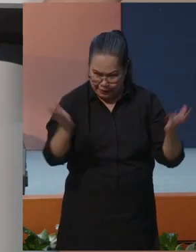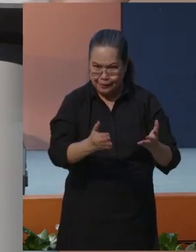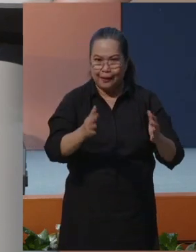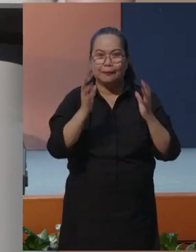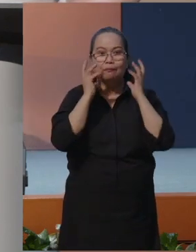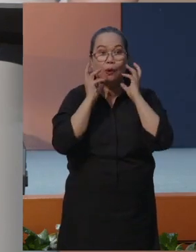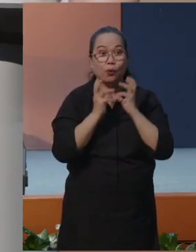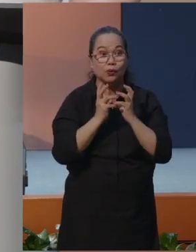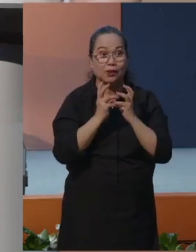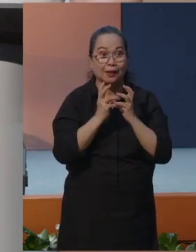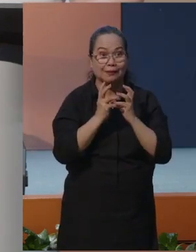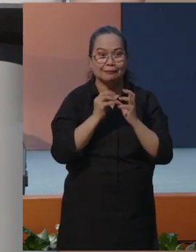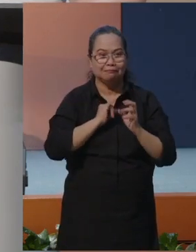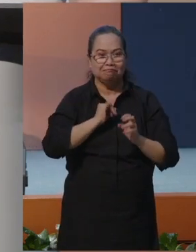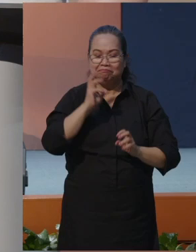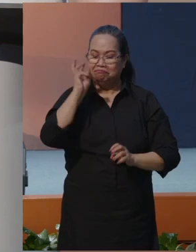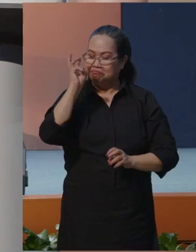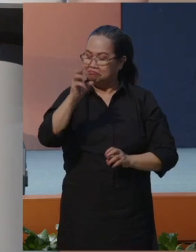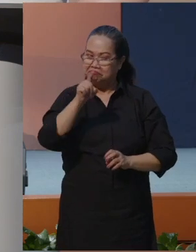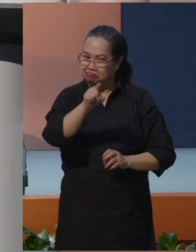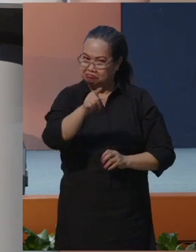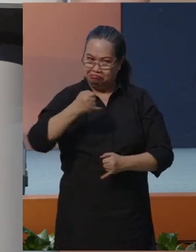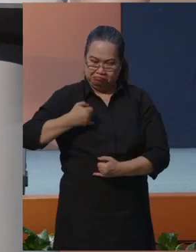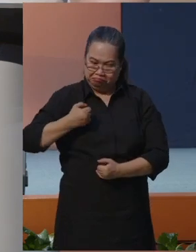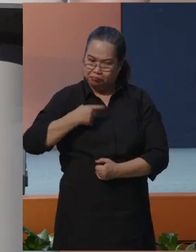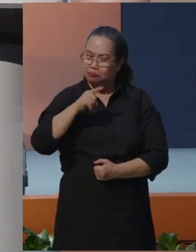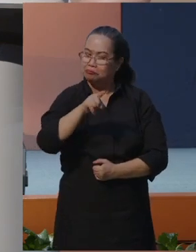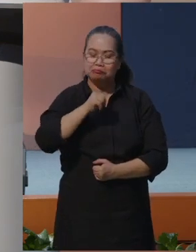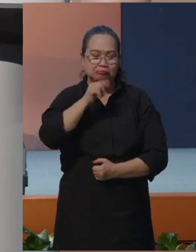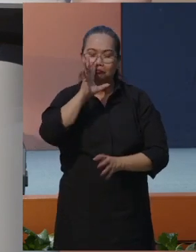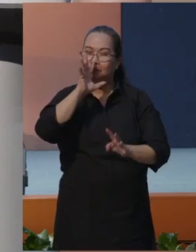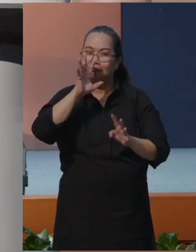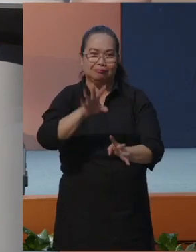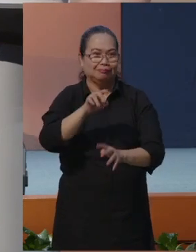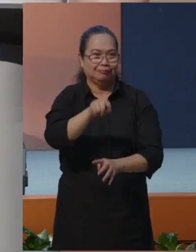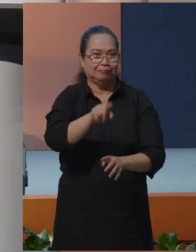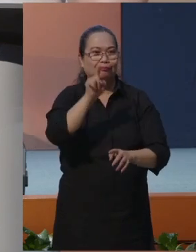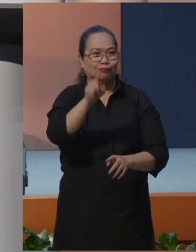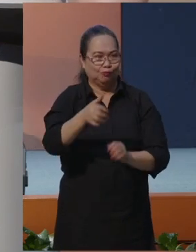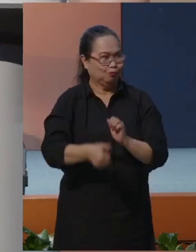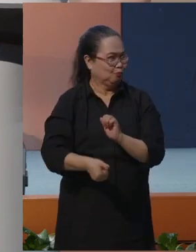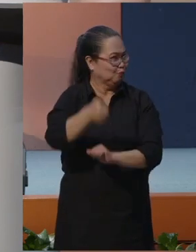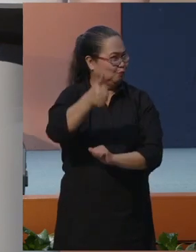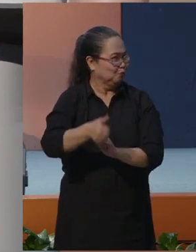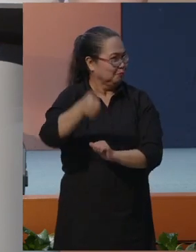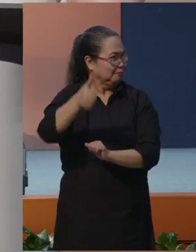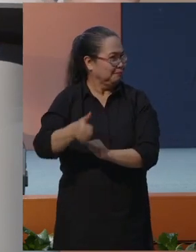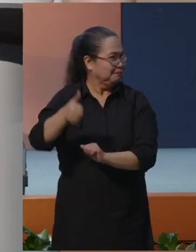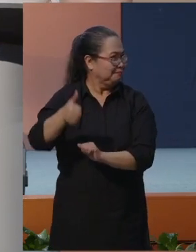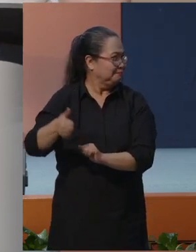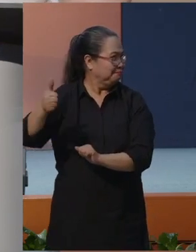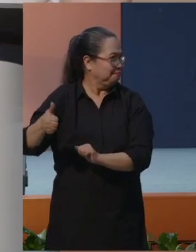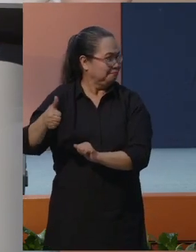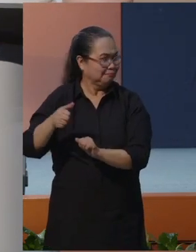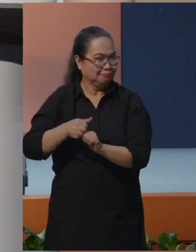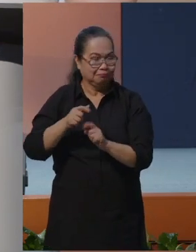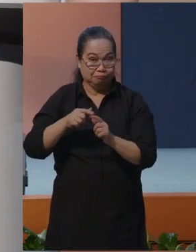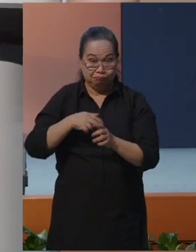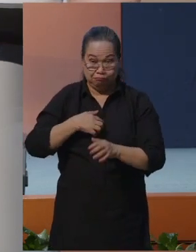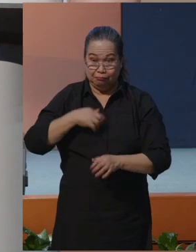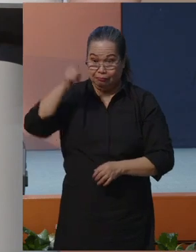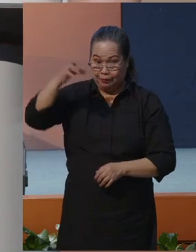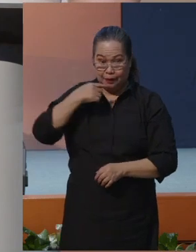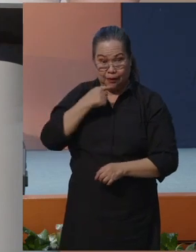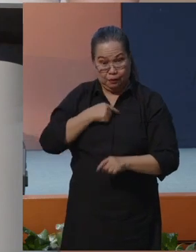will not leave you or forsake you. Chapter 1 pa rin sa verse 9. Have I not commanded